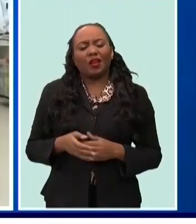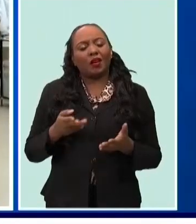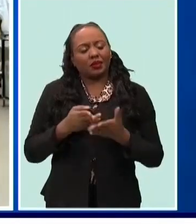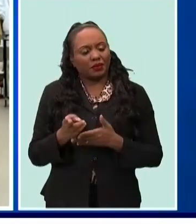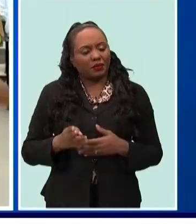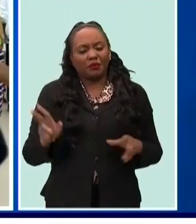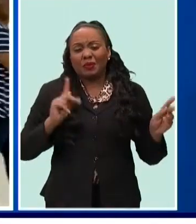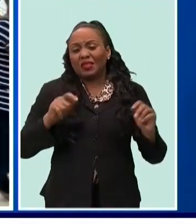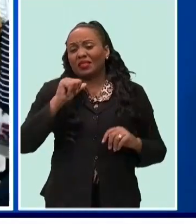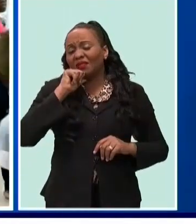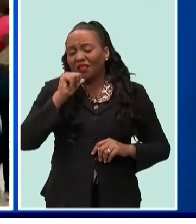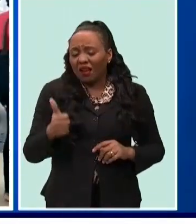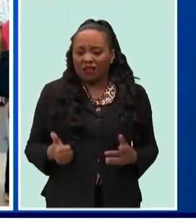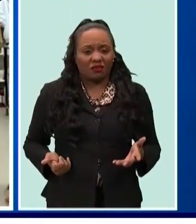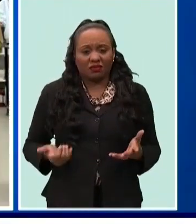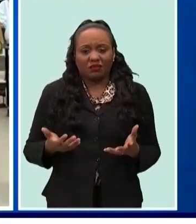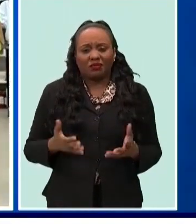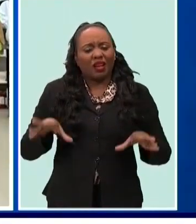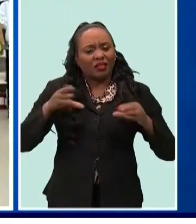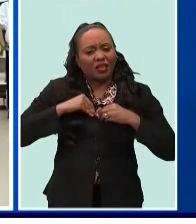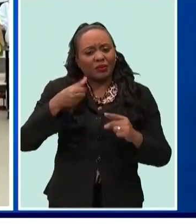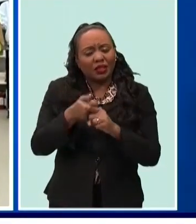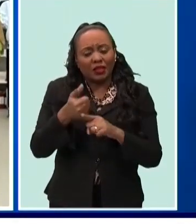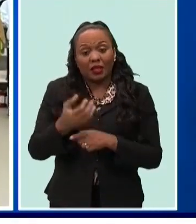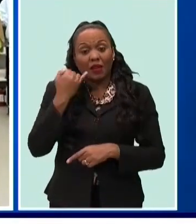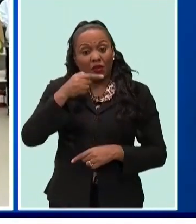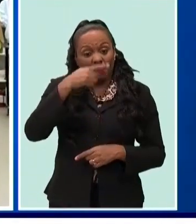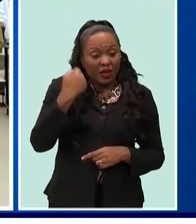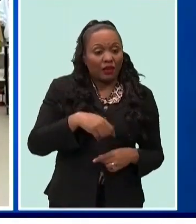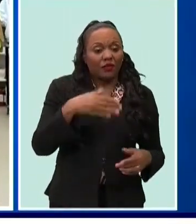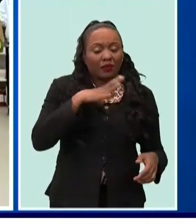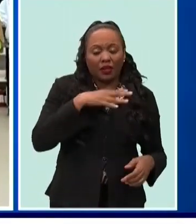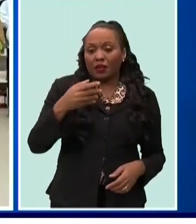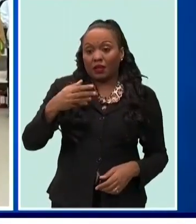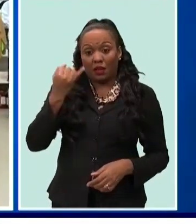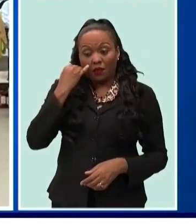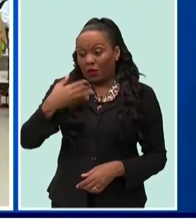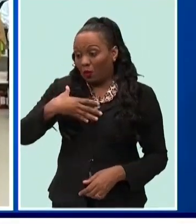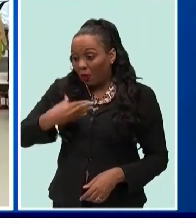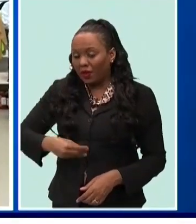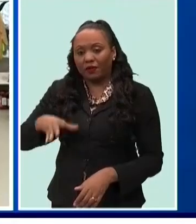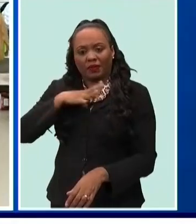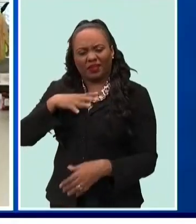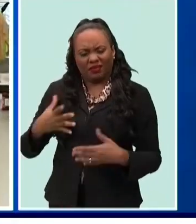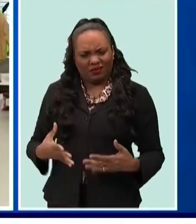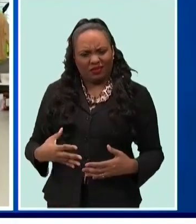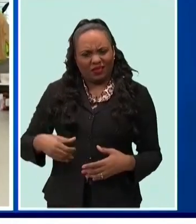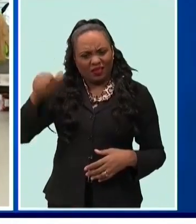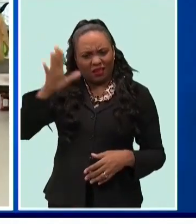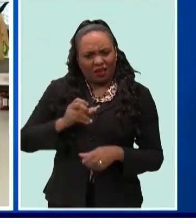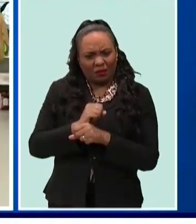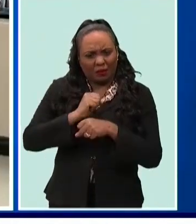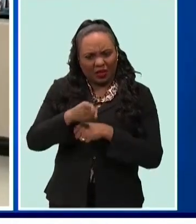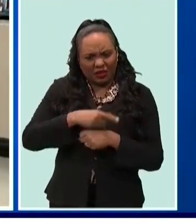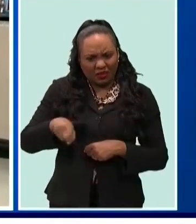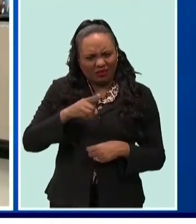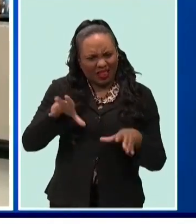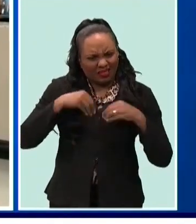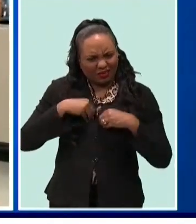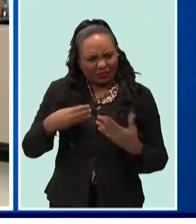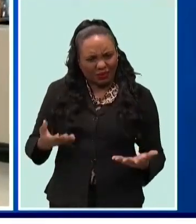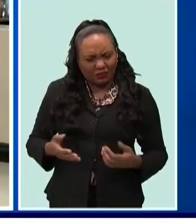skin. Accept who you are. If you black, you black. If you white, you white. Just accept who you are. That's how you were made. Embrace it. I